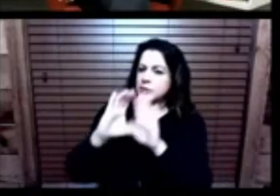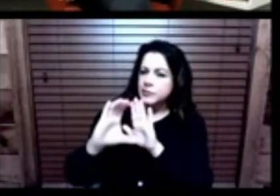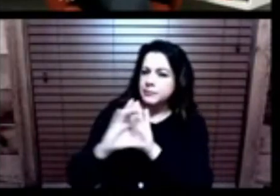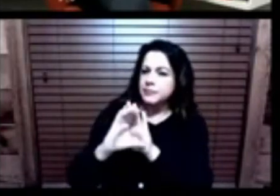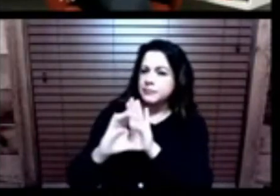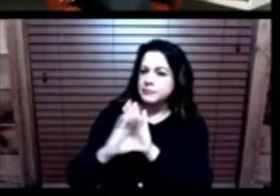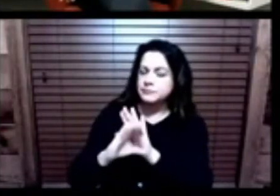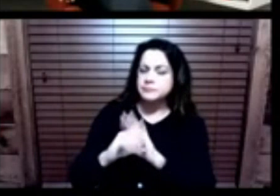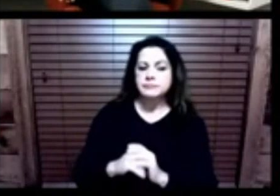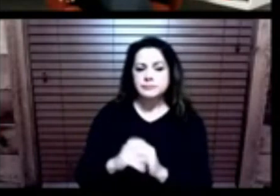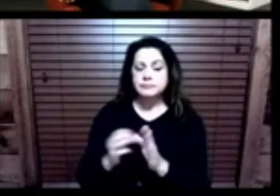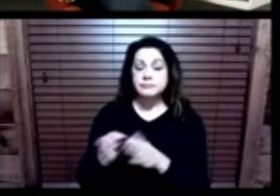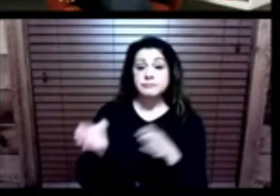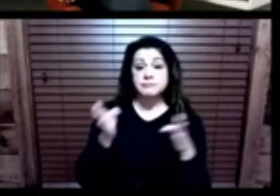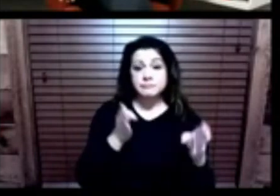one.